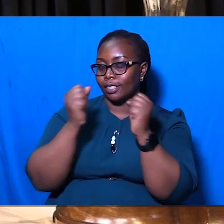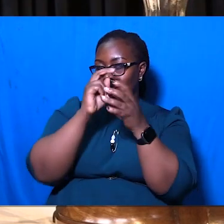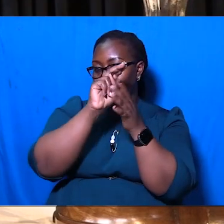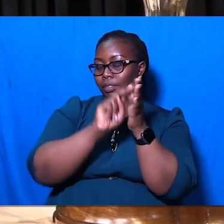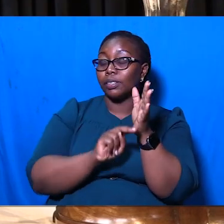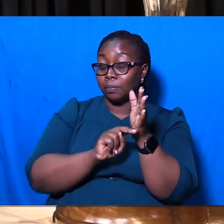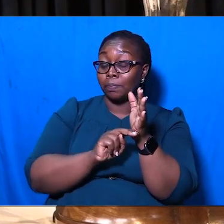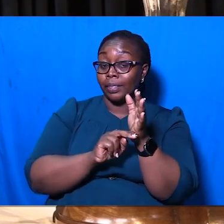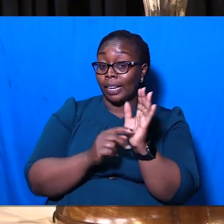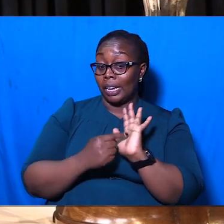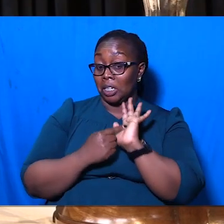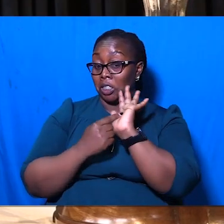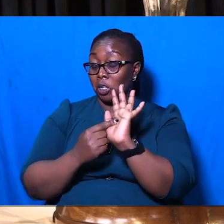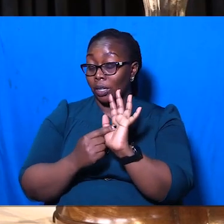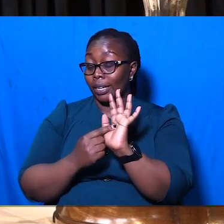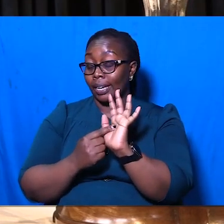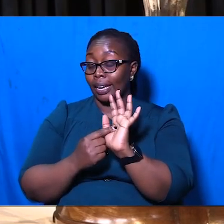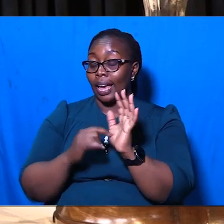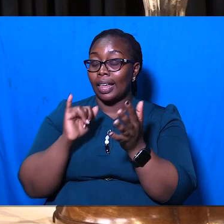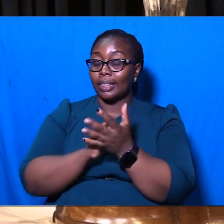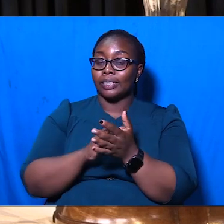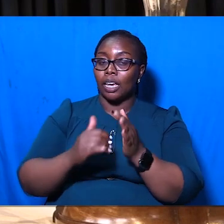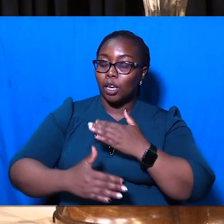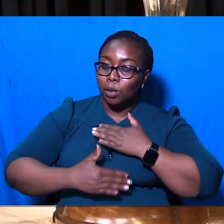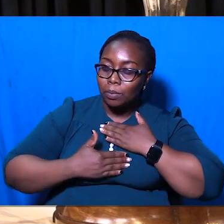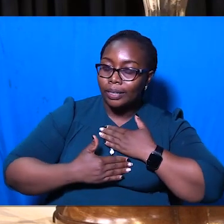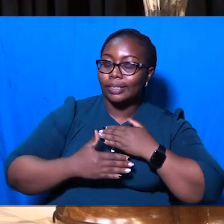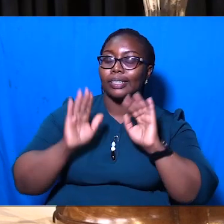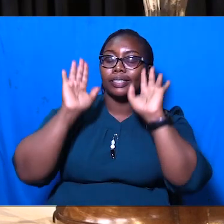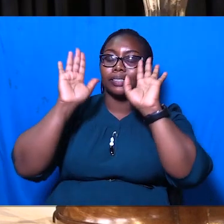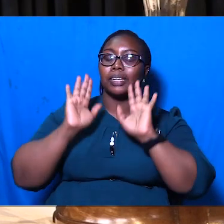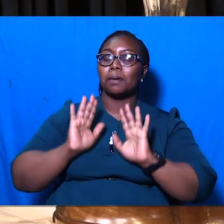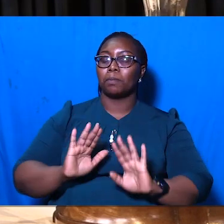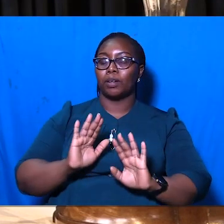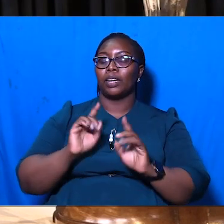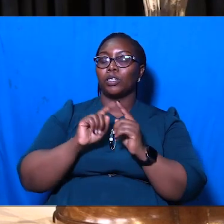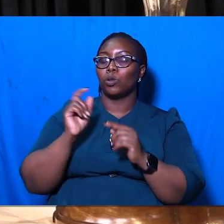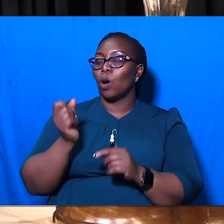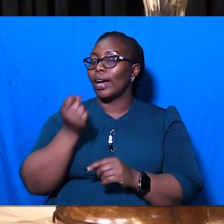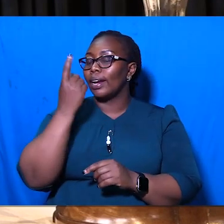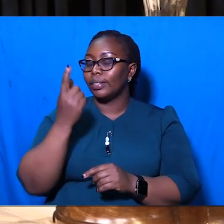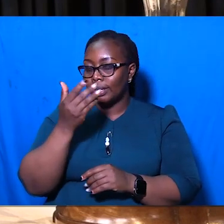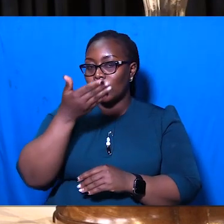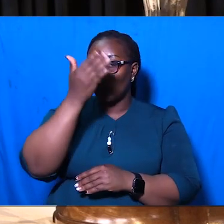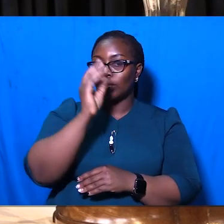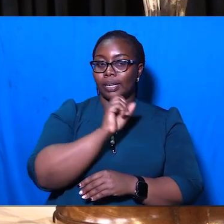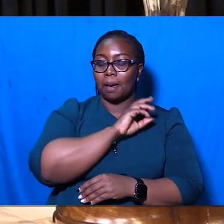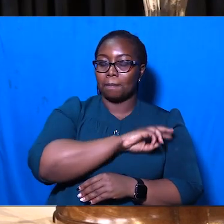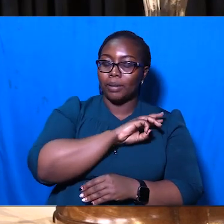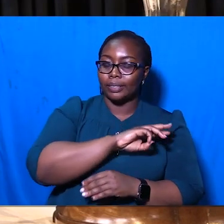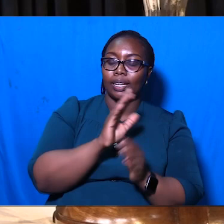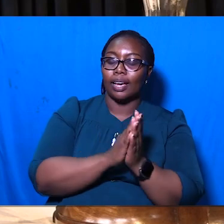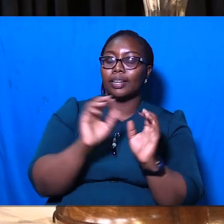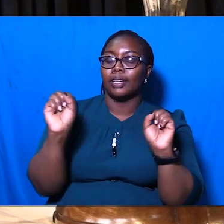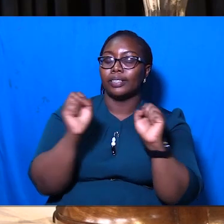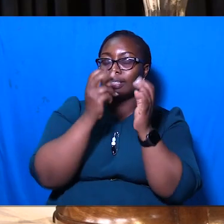brings about the fact that humility is essential in recognizing our dependence of God's mercy and our salvation.